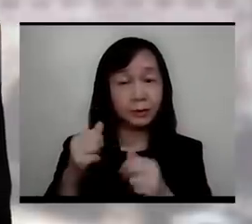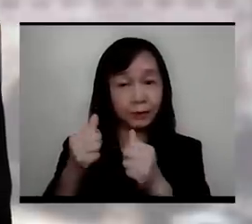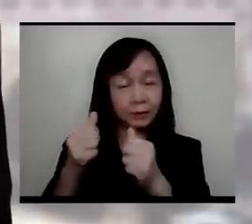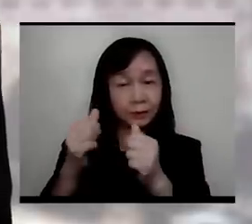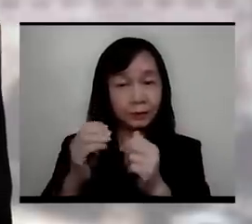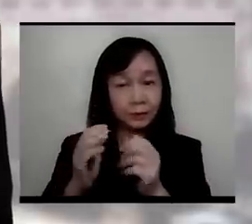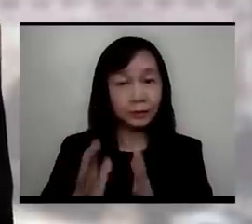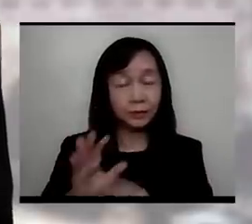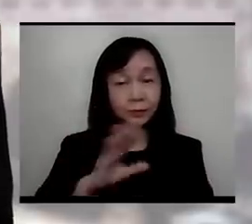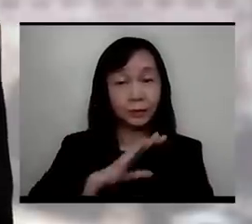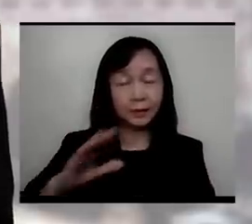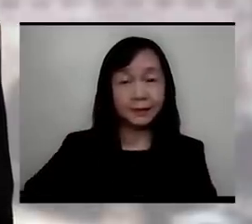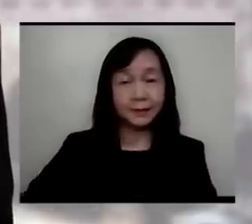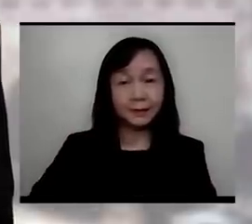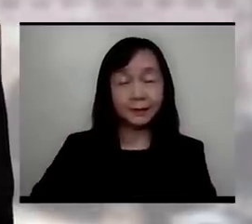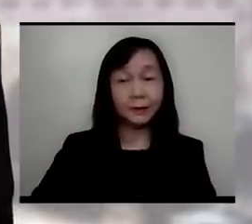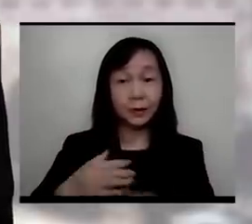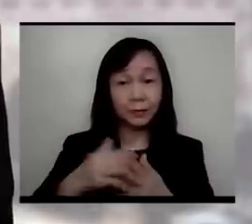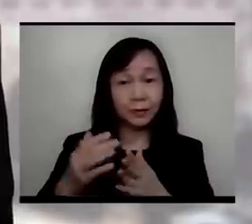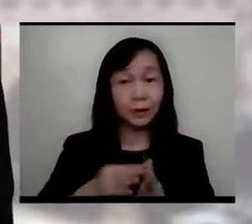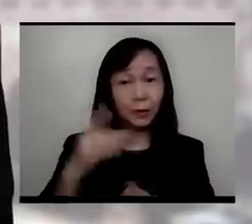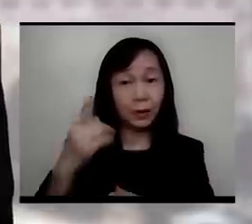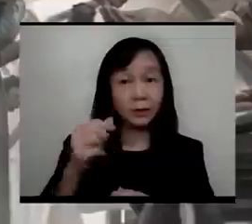even one of the apostles